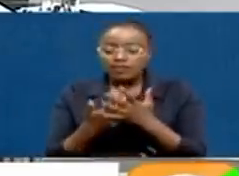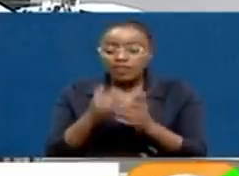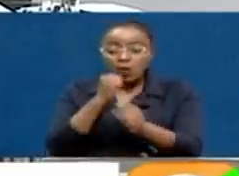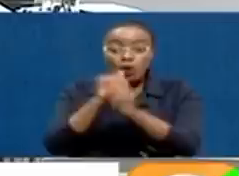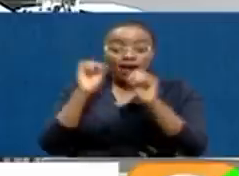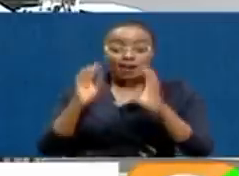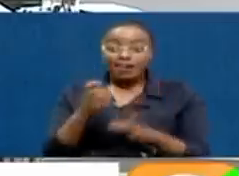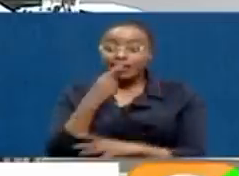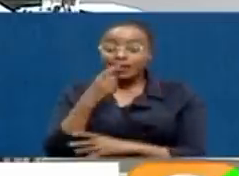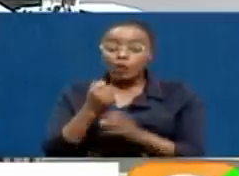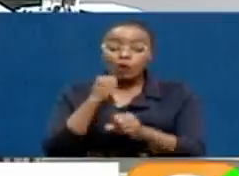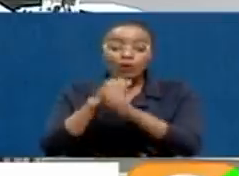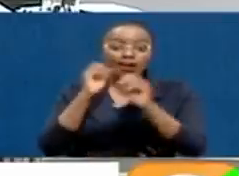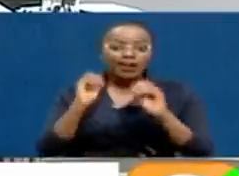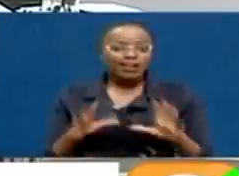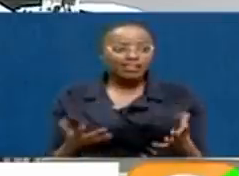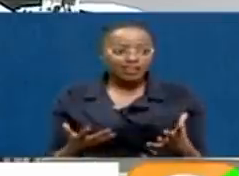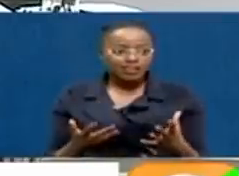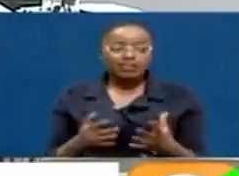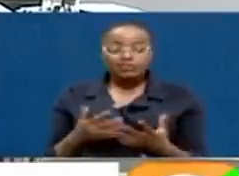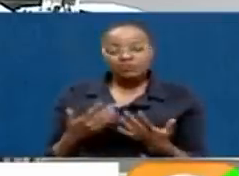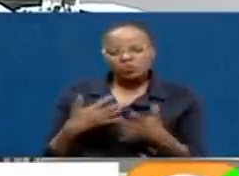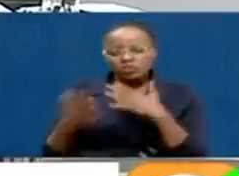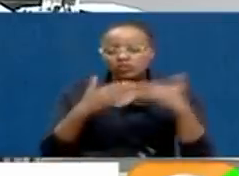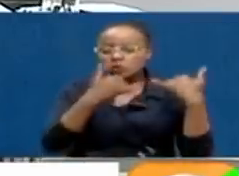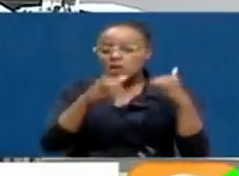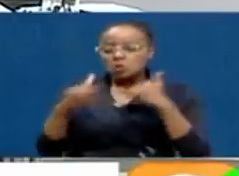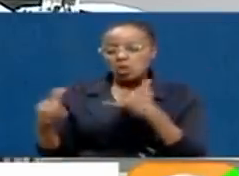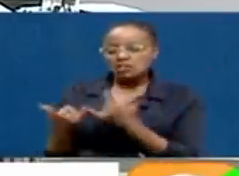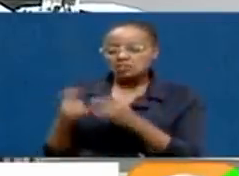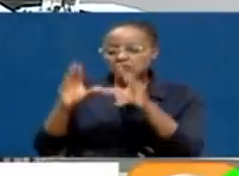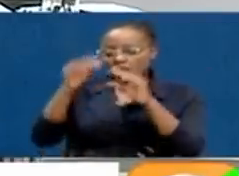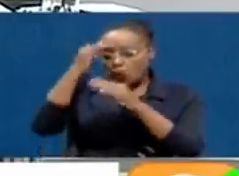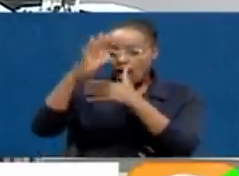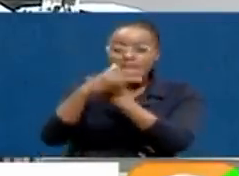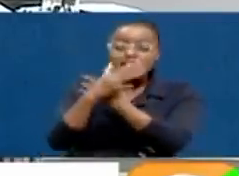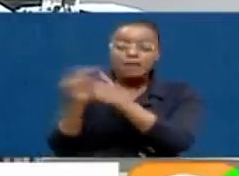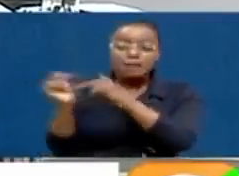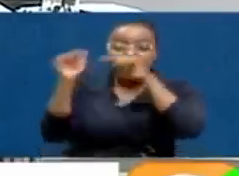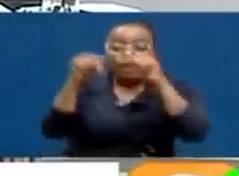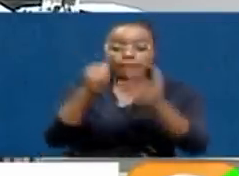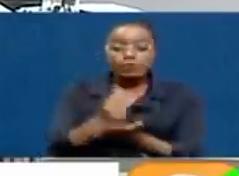work anyway. All right, so that is what we're grappling with, and that's why Germany is now coming to the aid of Kenya as well.